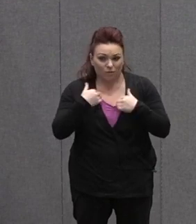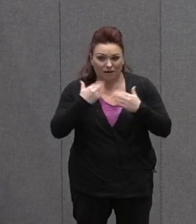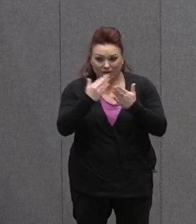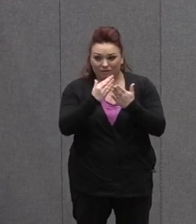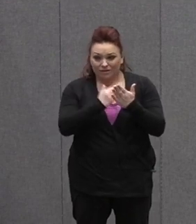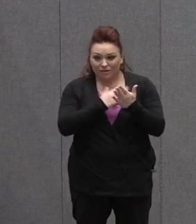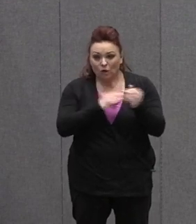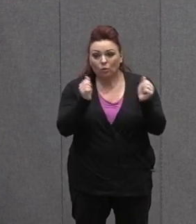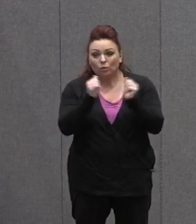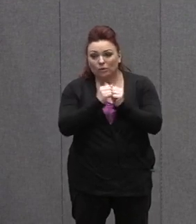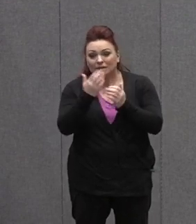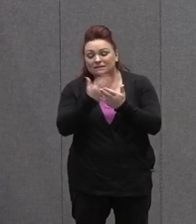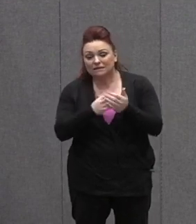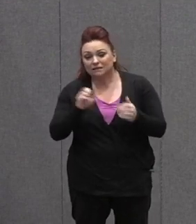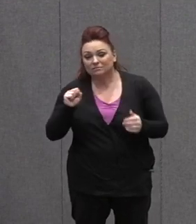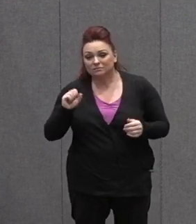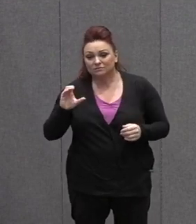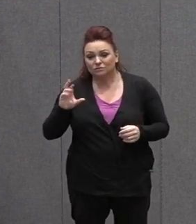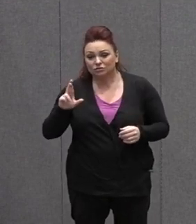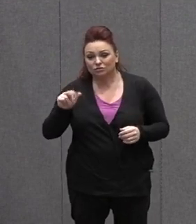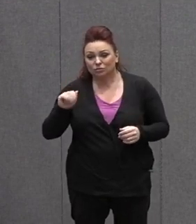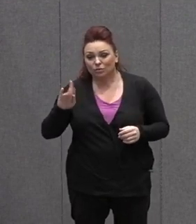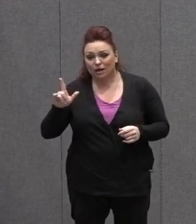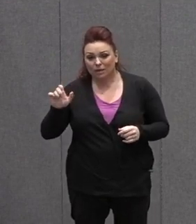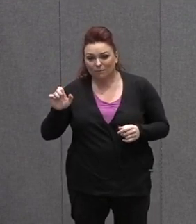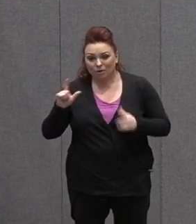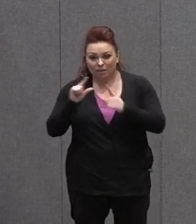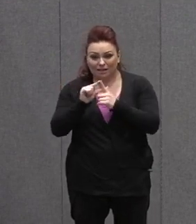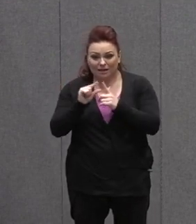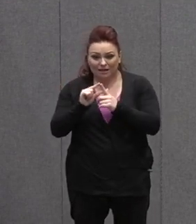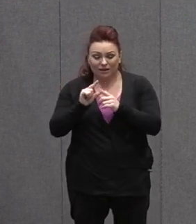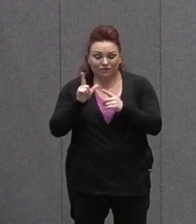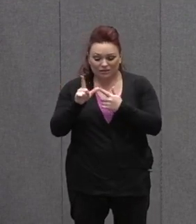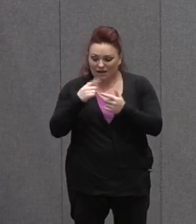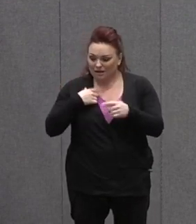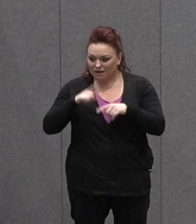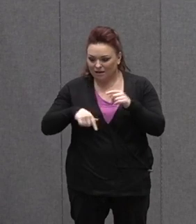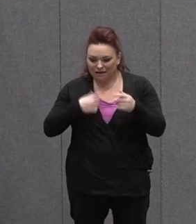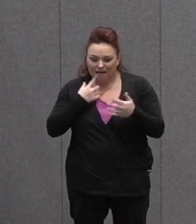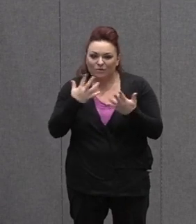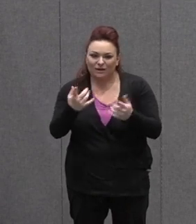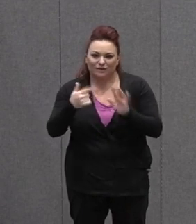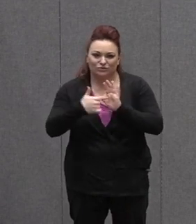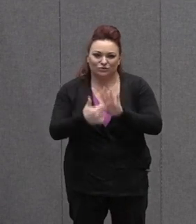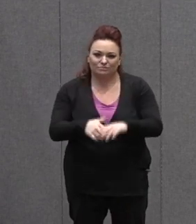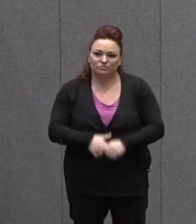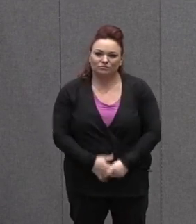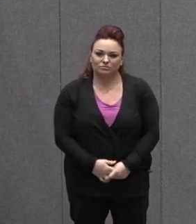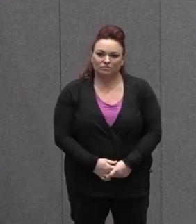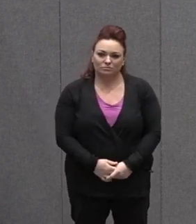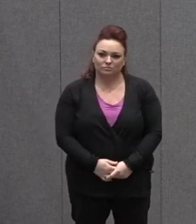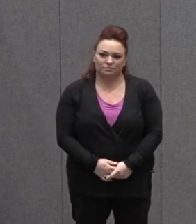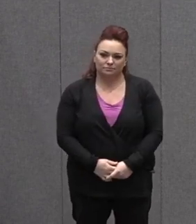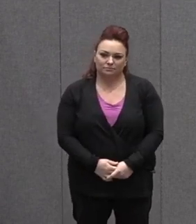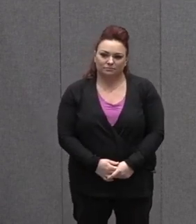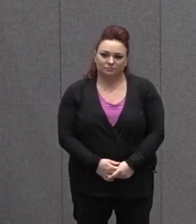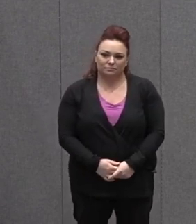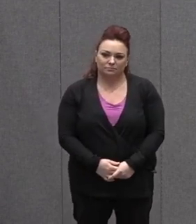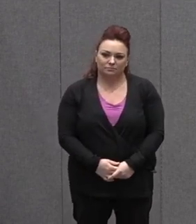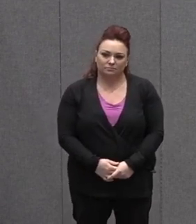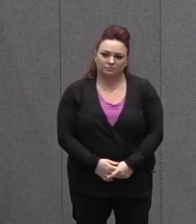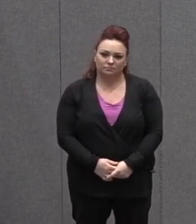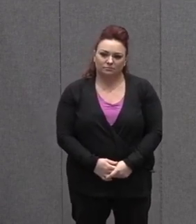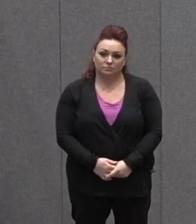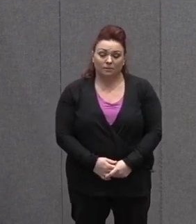lesson with some Scrabble letters. I can't wait to show you. This might be maybe